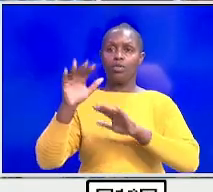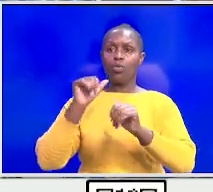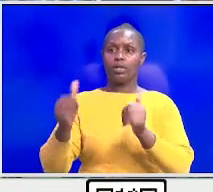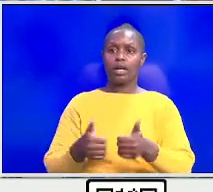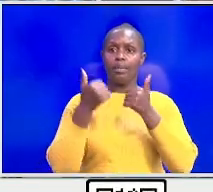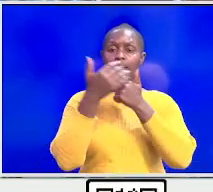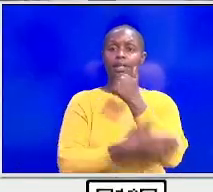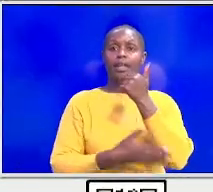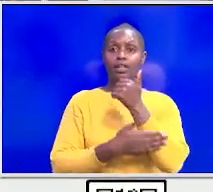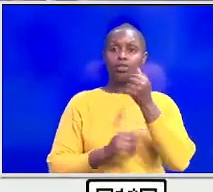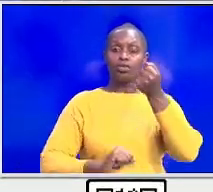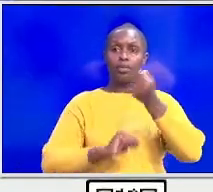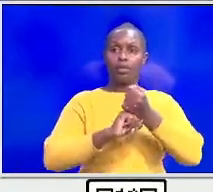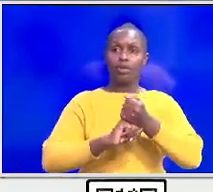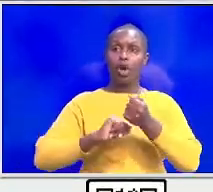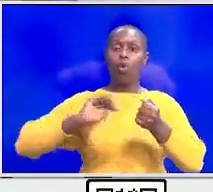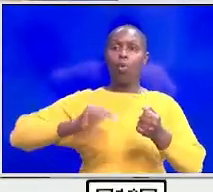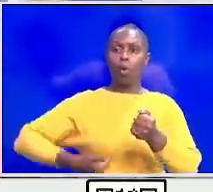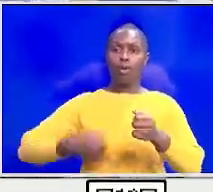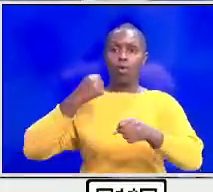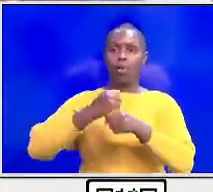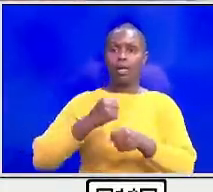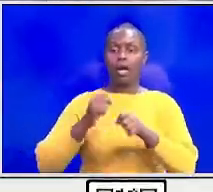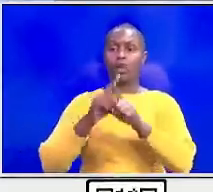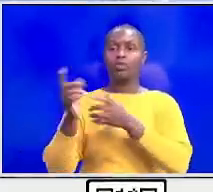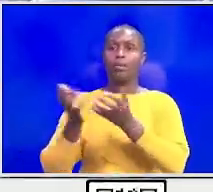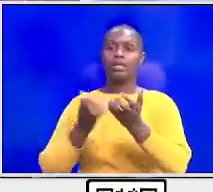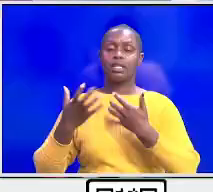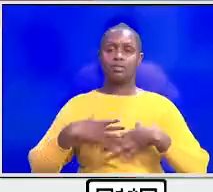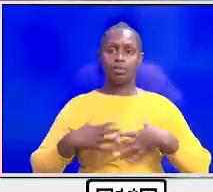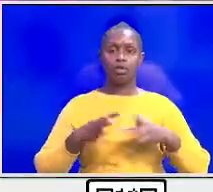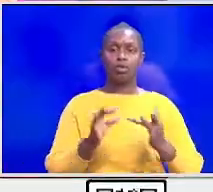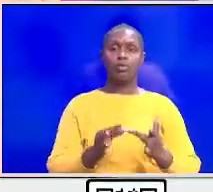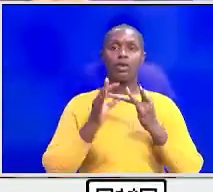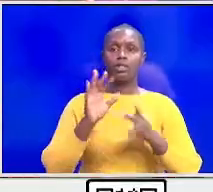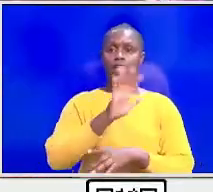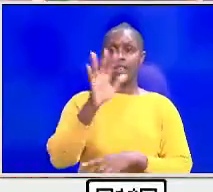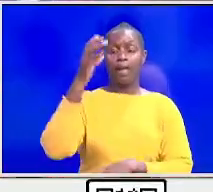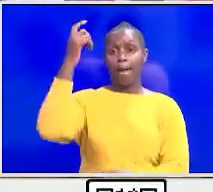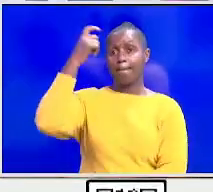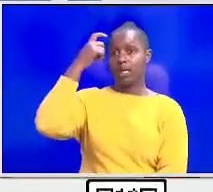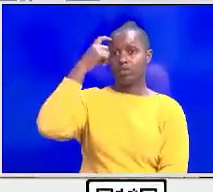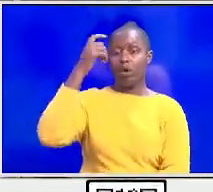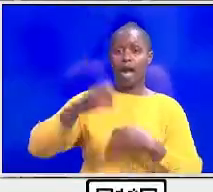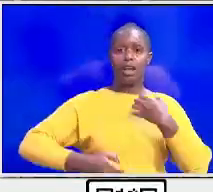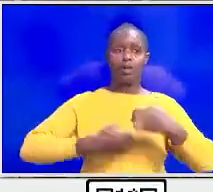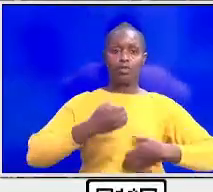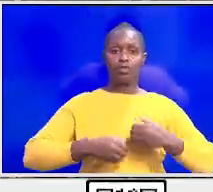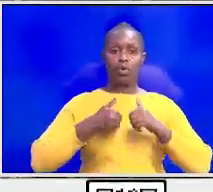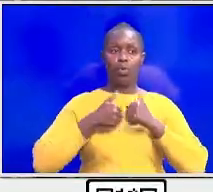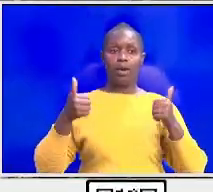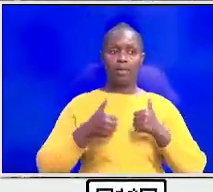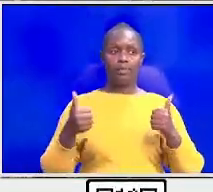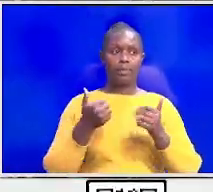country to support career women and entrepreneurs to prioritize their mental and emotional well-being. Something